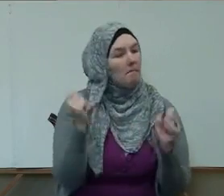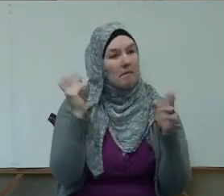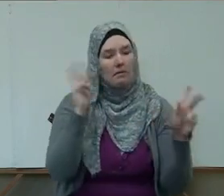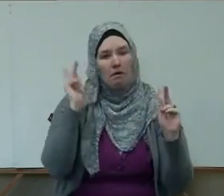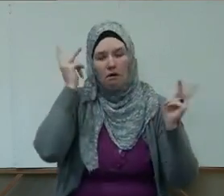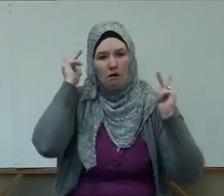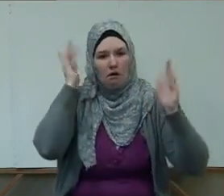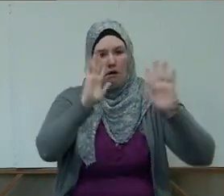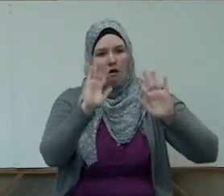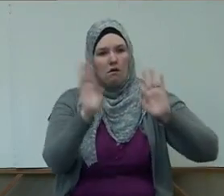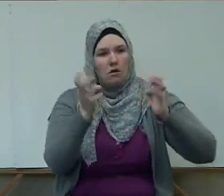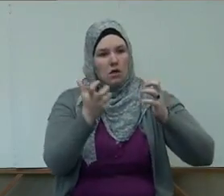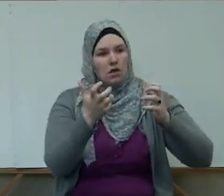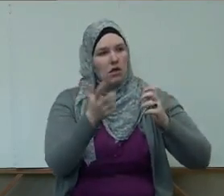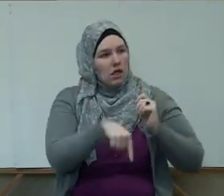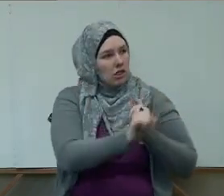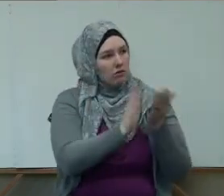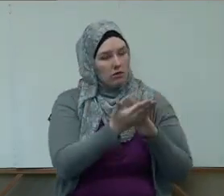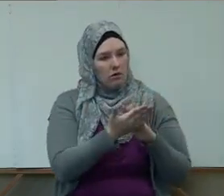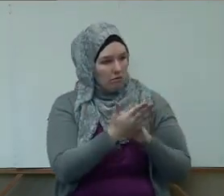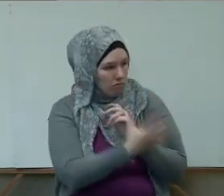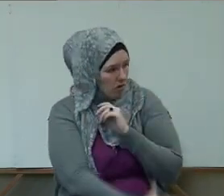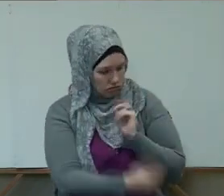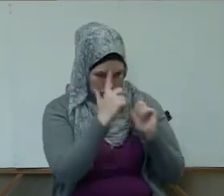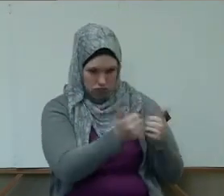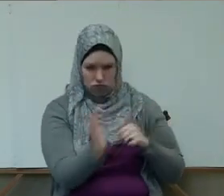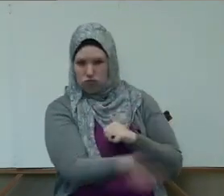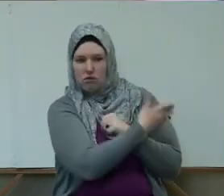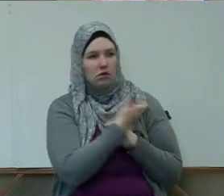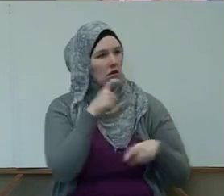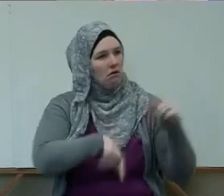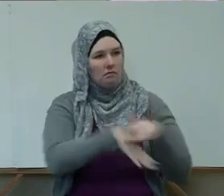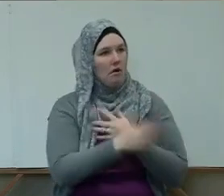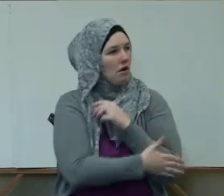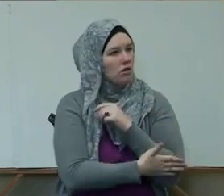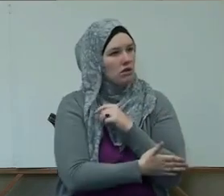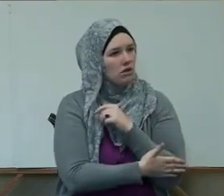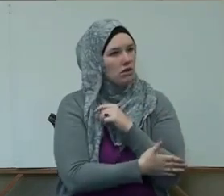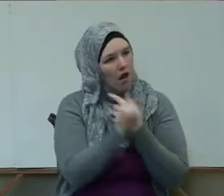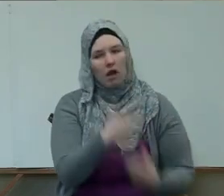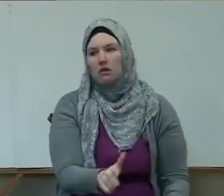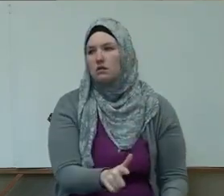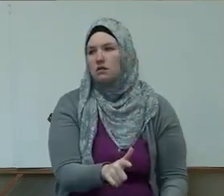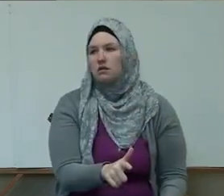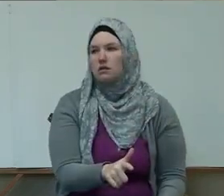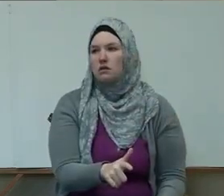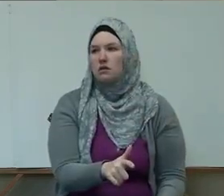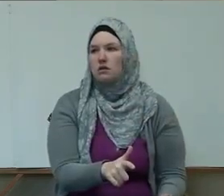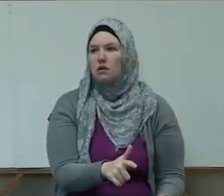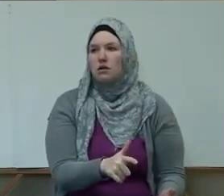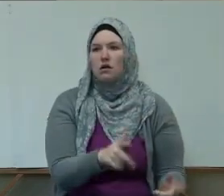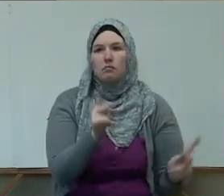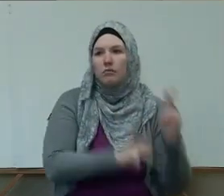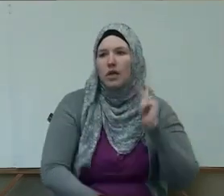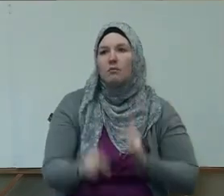they want to deprive these communities from the right to roam the earth and seek their provision and